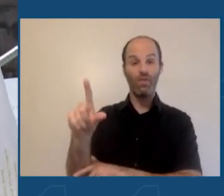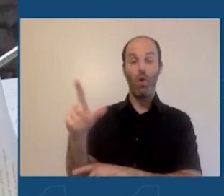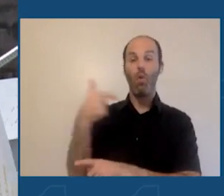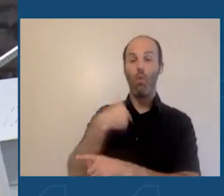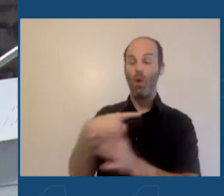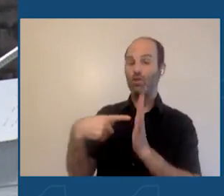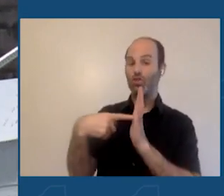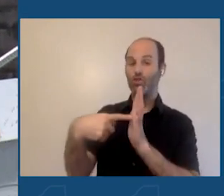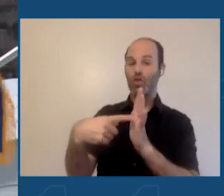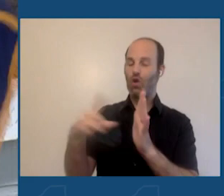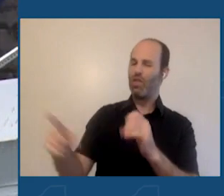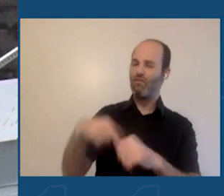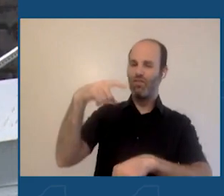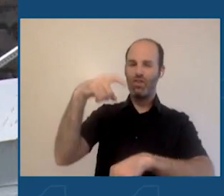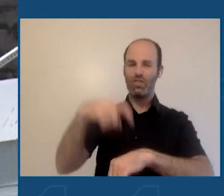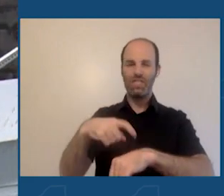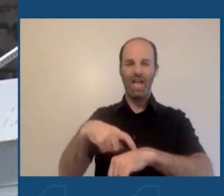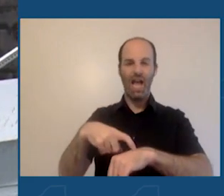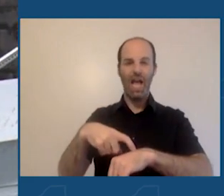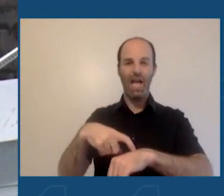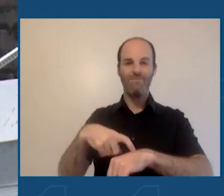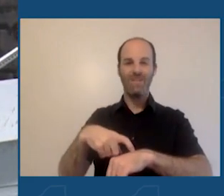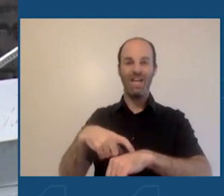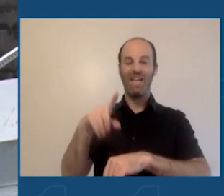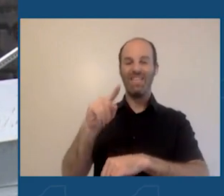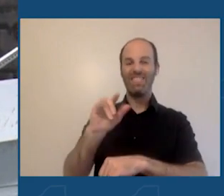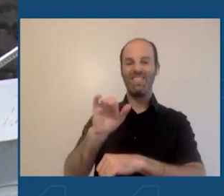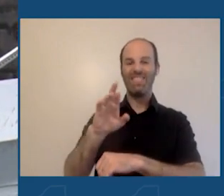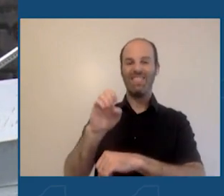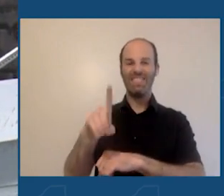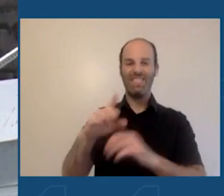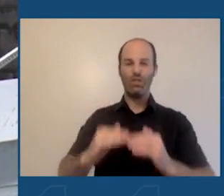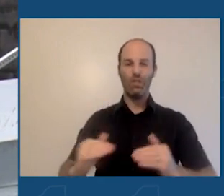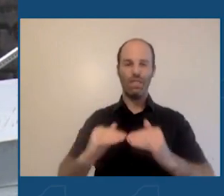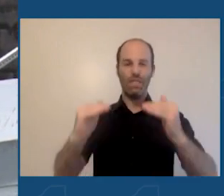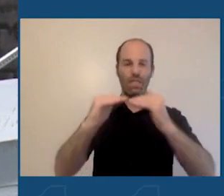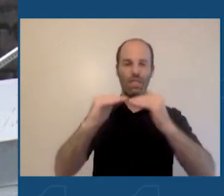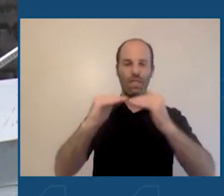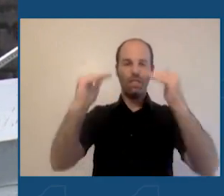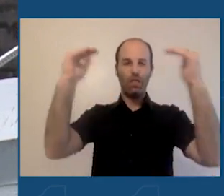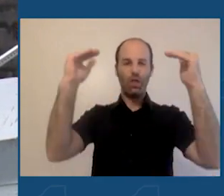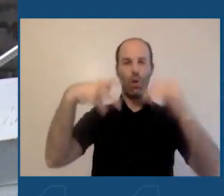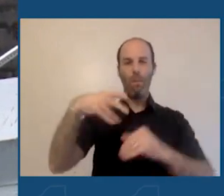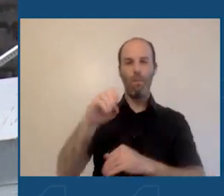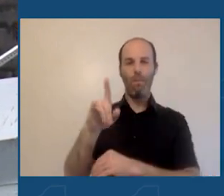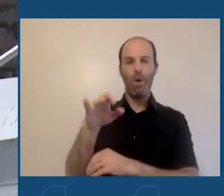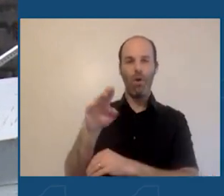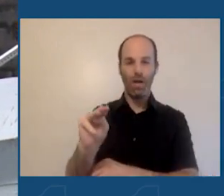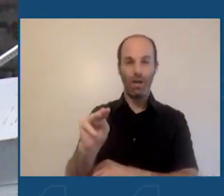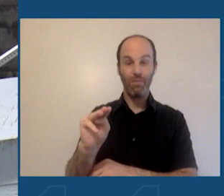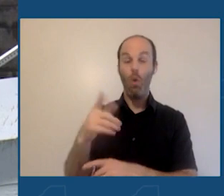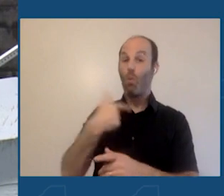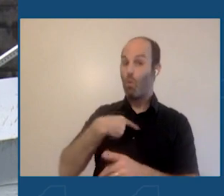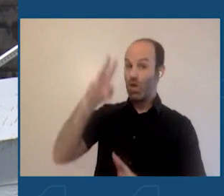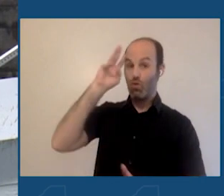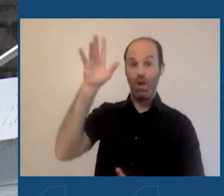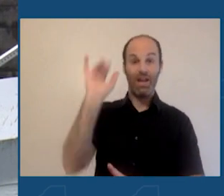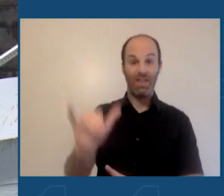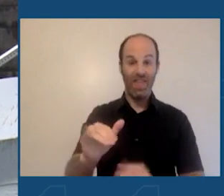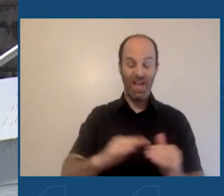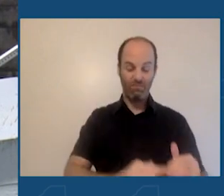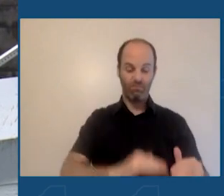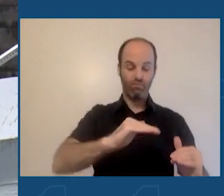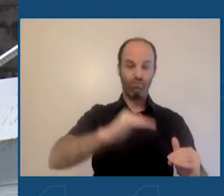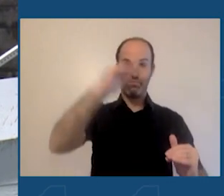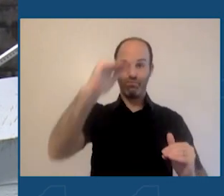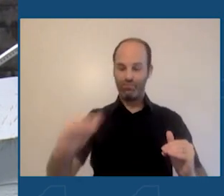for the first time ever a tiered podium. We're the inventors of the tiered podium, and it's just the little things